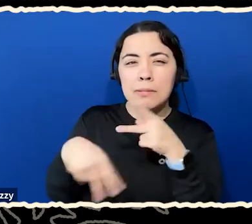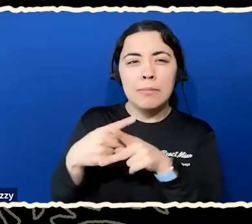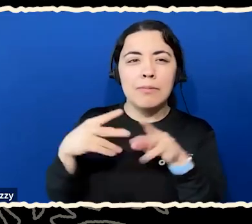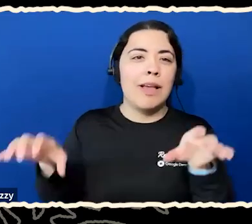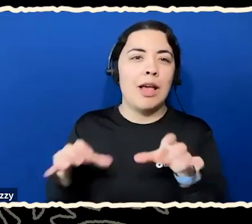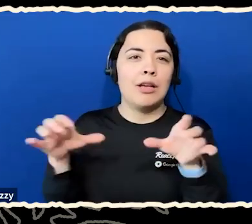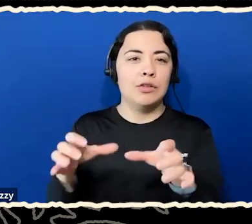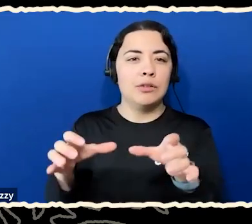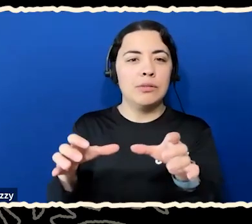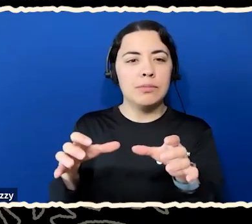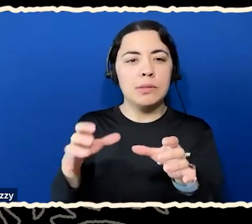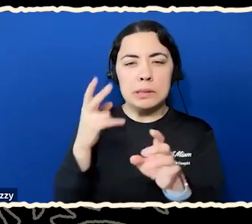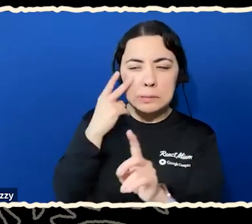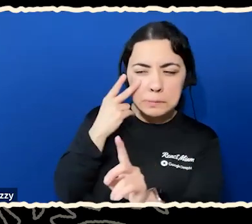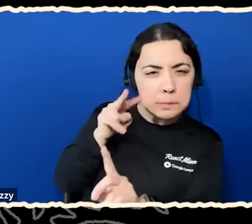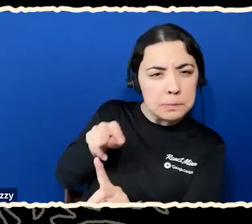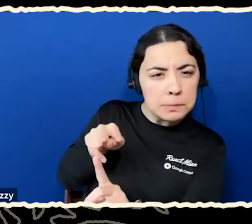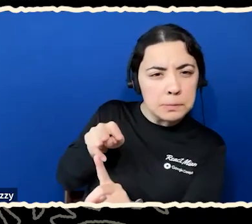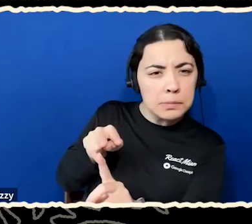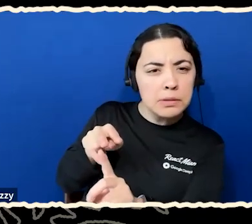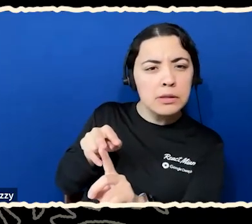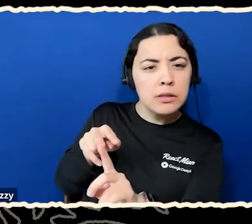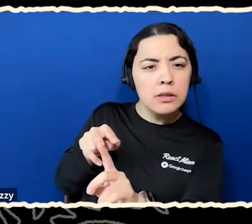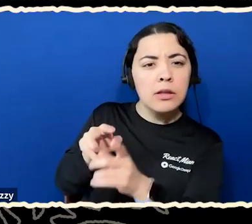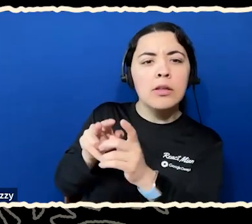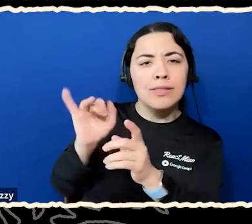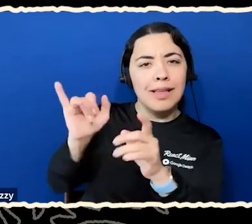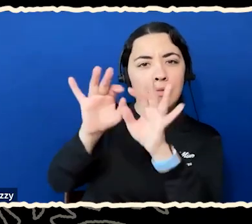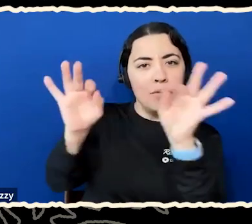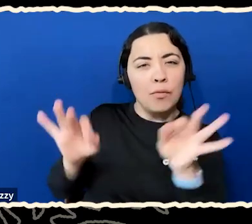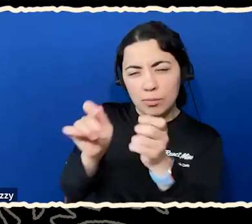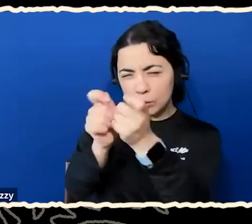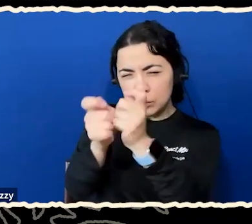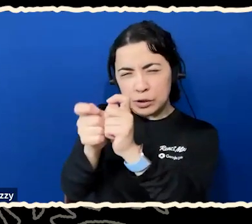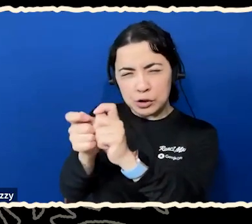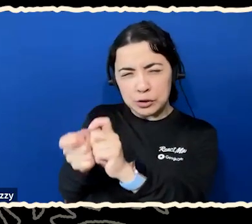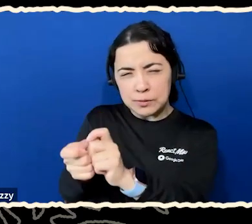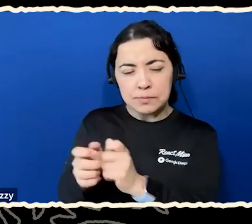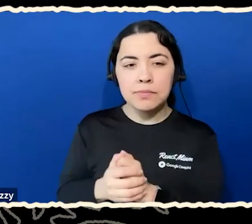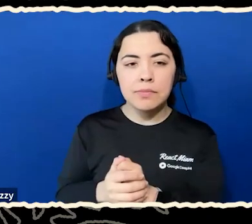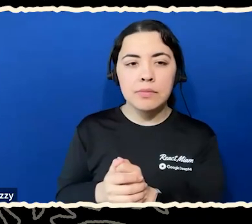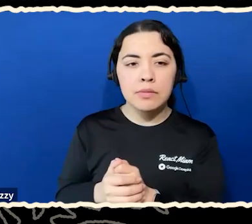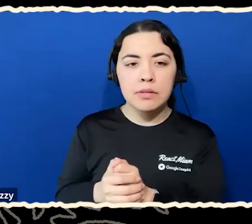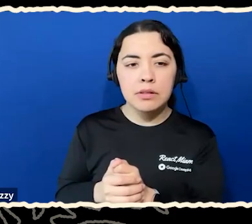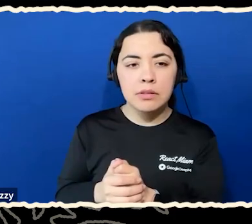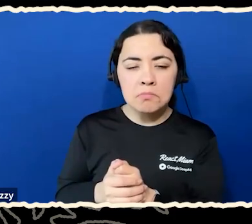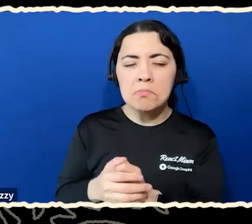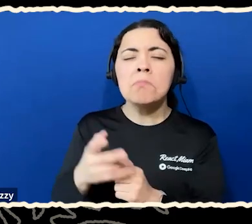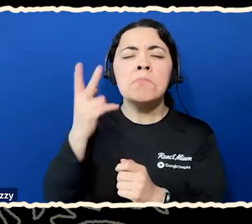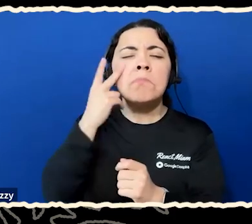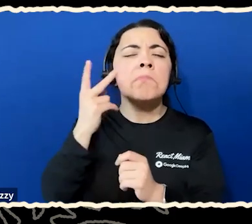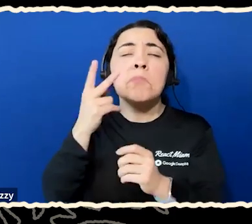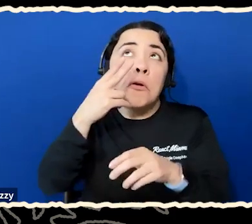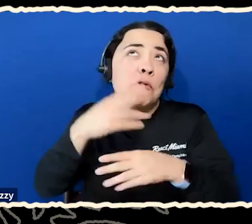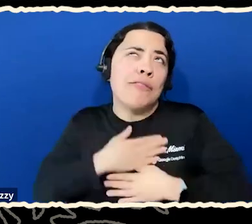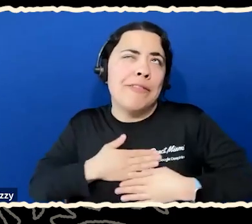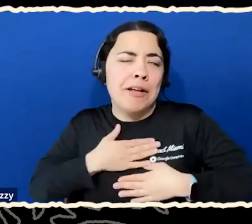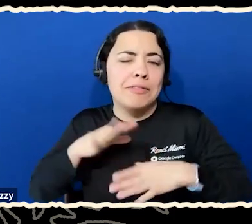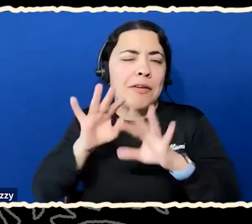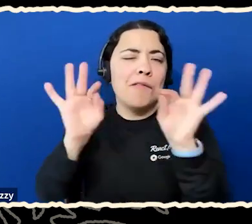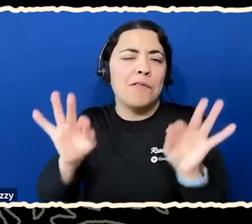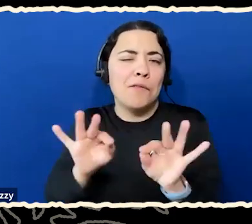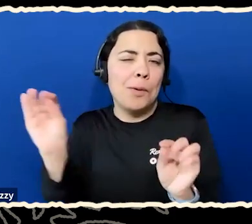this to a form for fun. Let's do a form here, if I can type it,